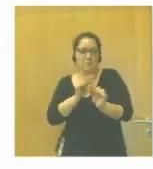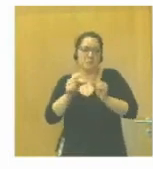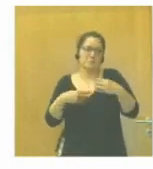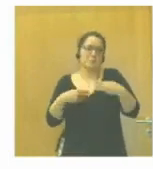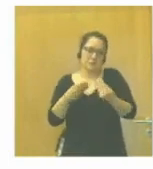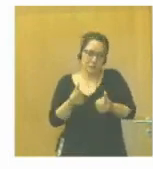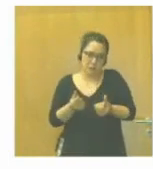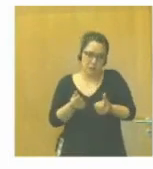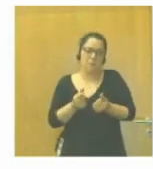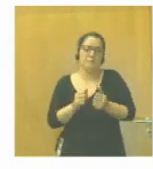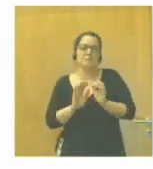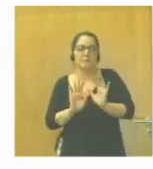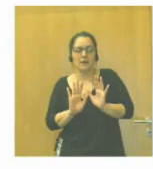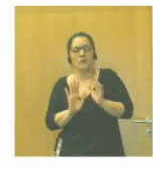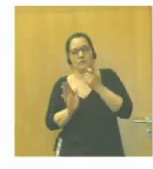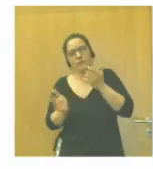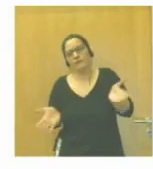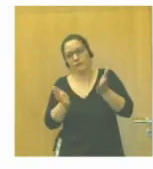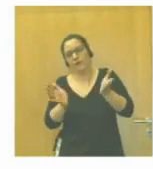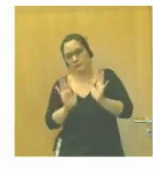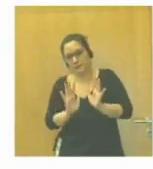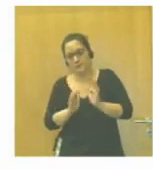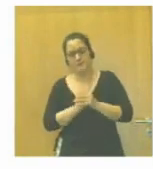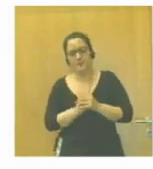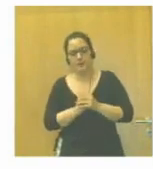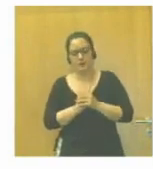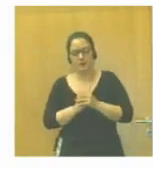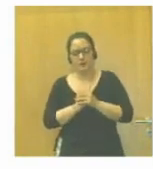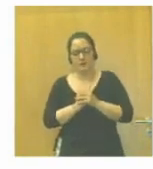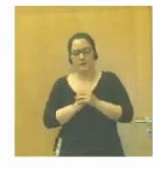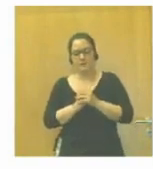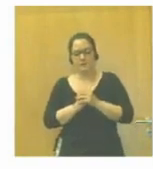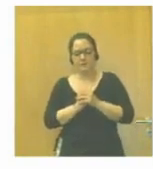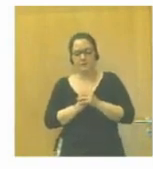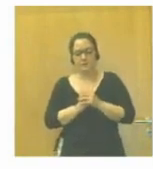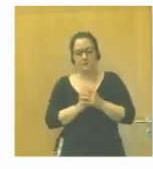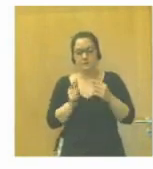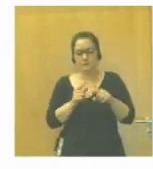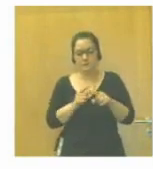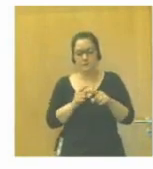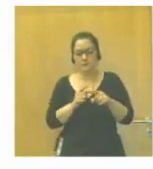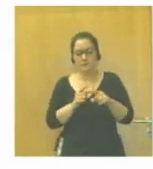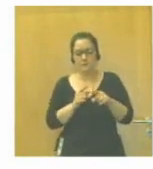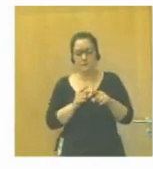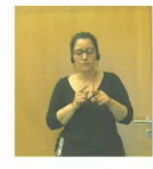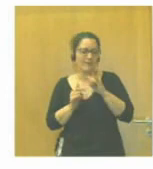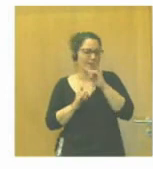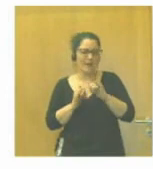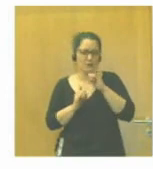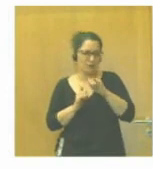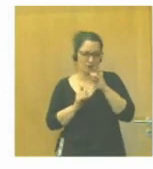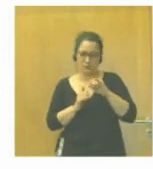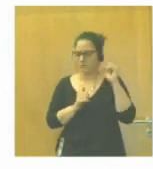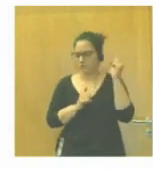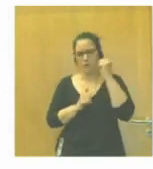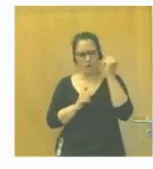how do you get started? So you definitely, data is clearly important. You really have to think about,